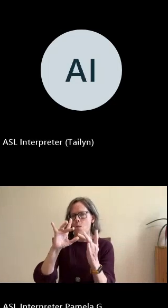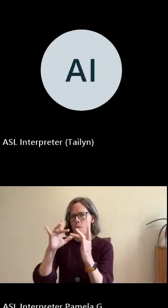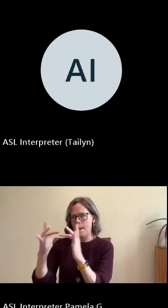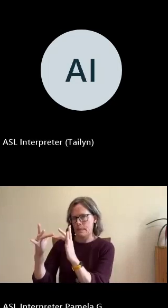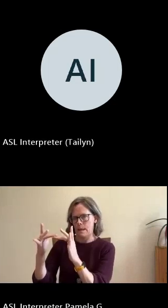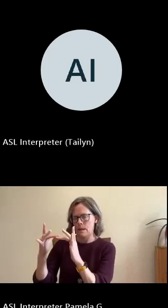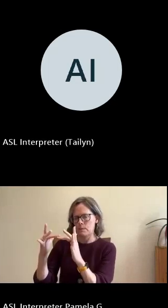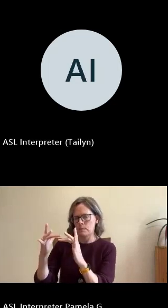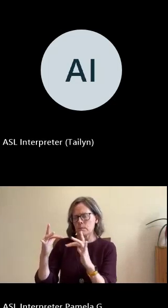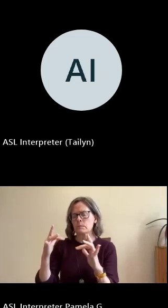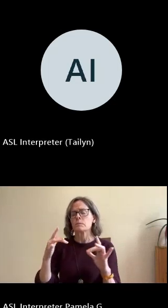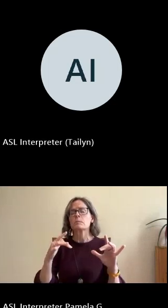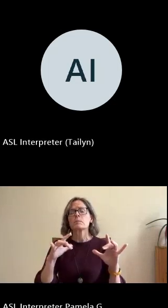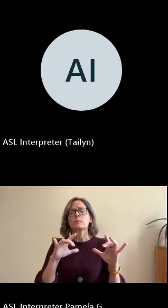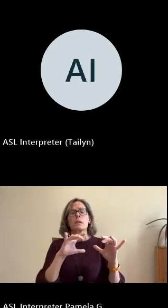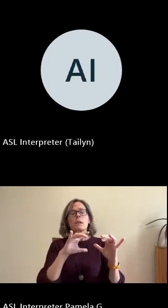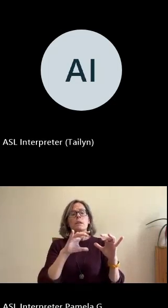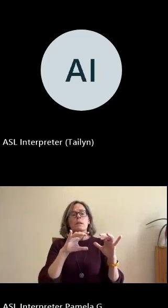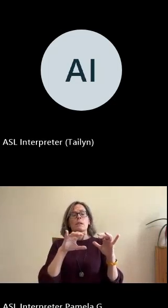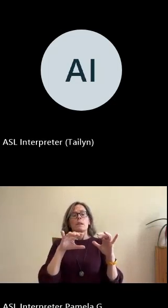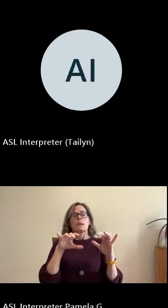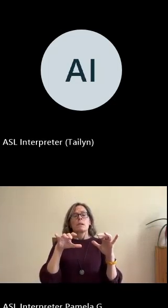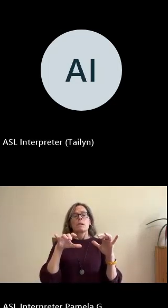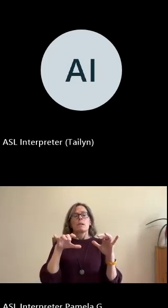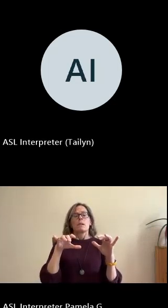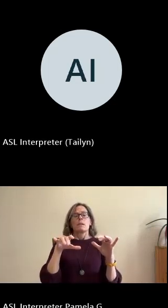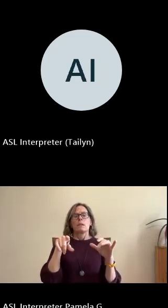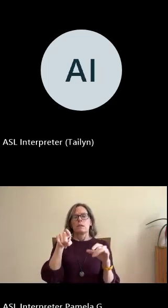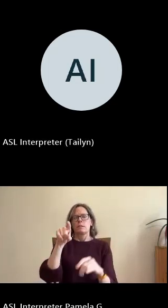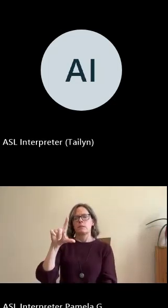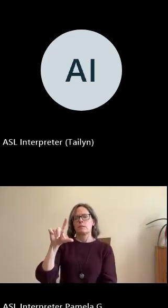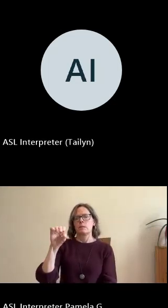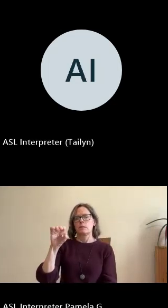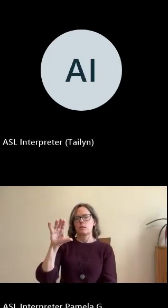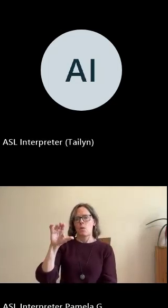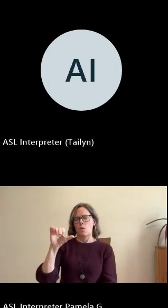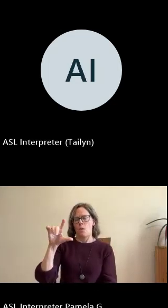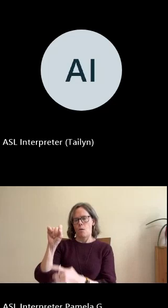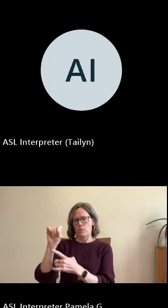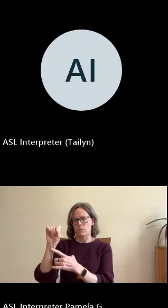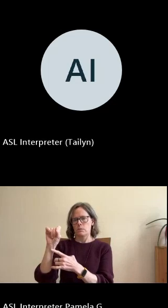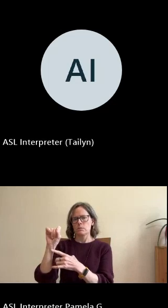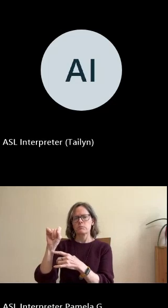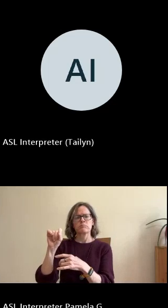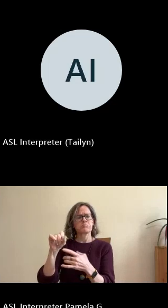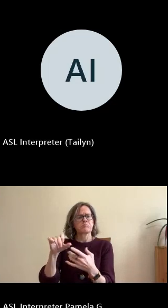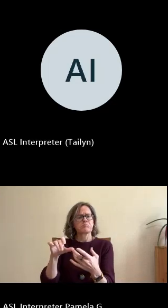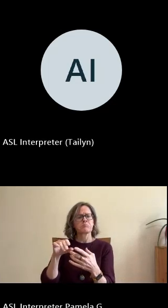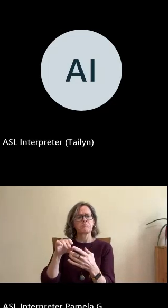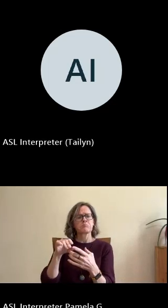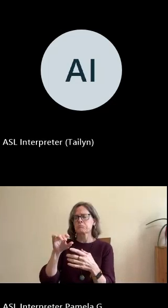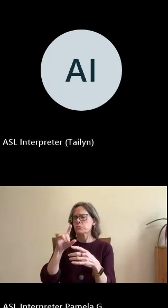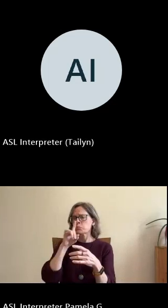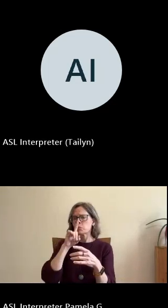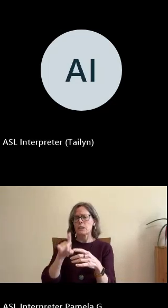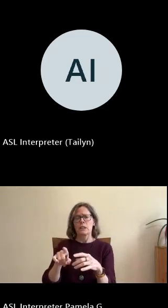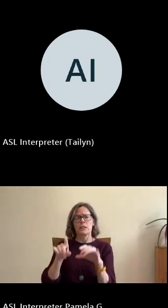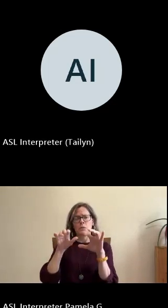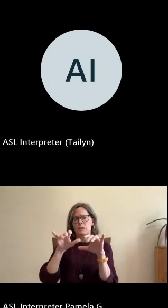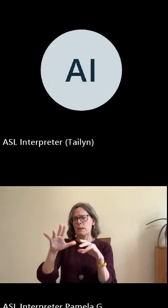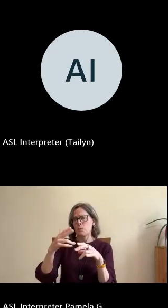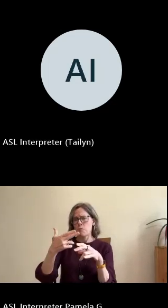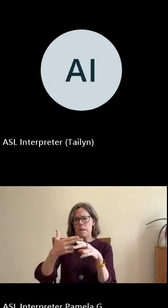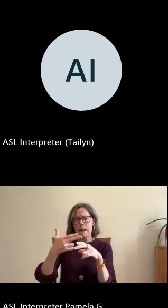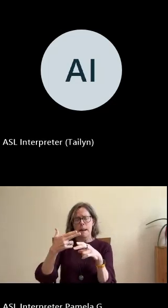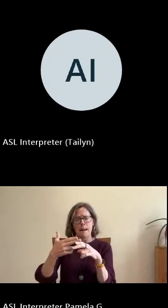to find your local. So I just went to this locals tab here. You can just like put your name in and it will tell